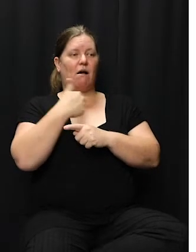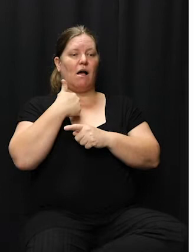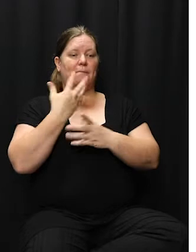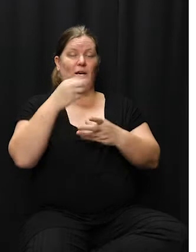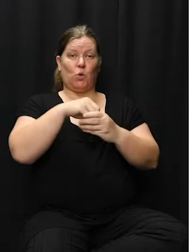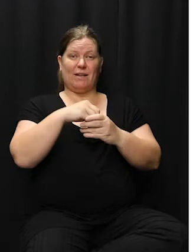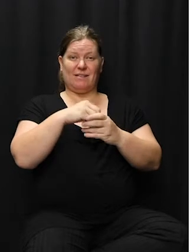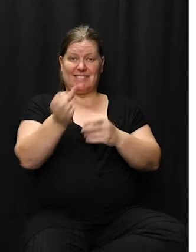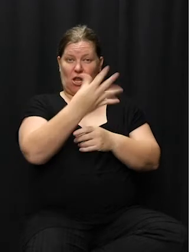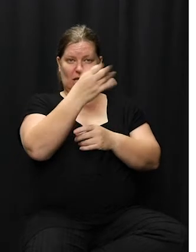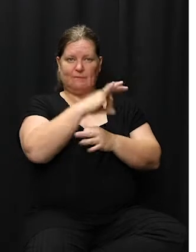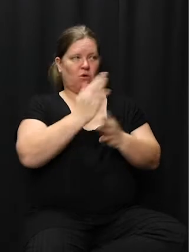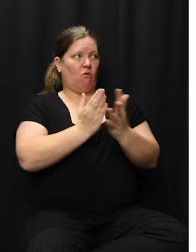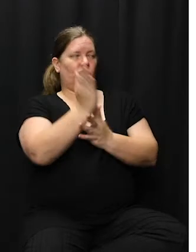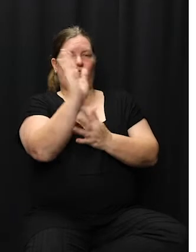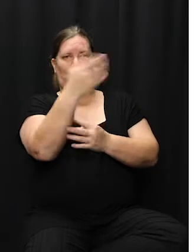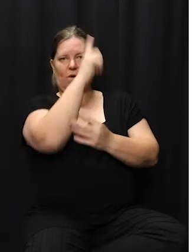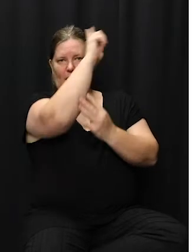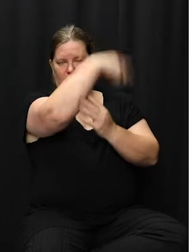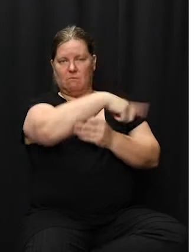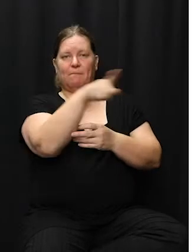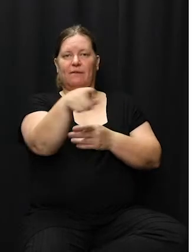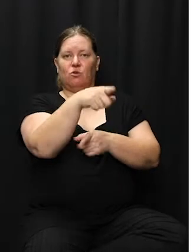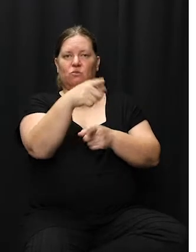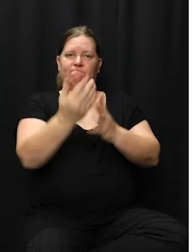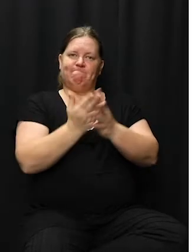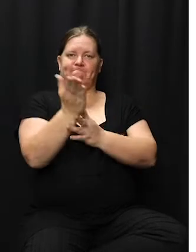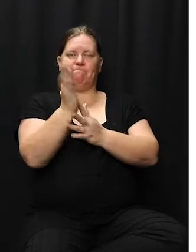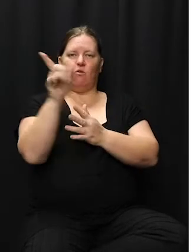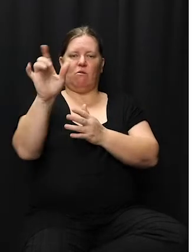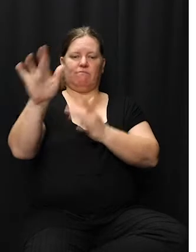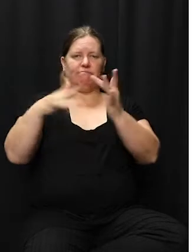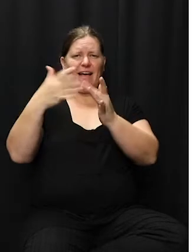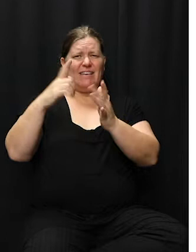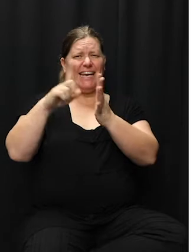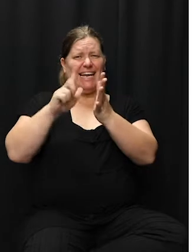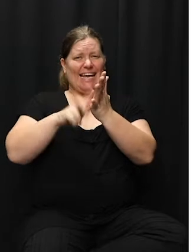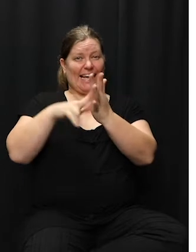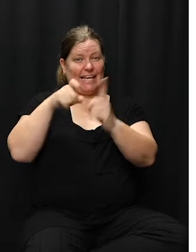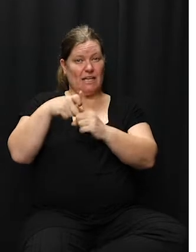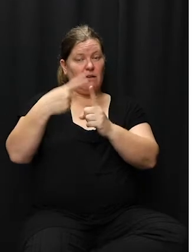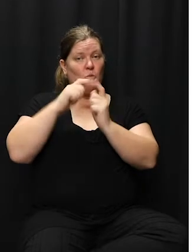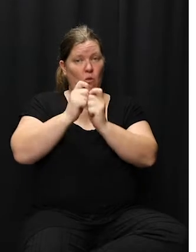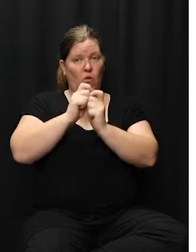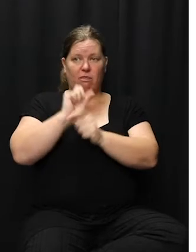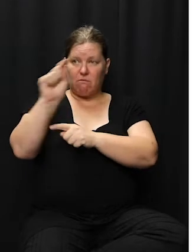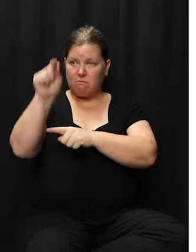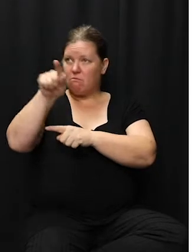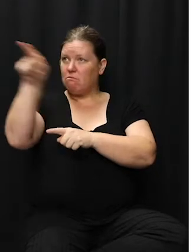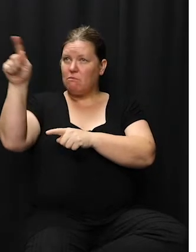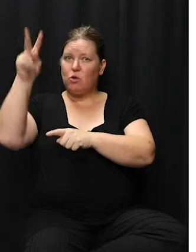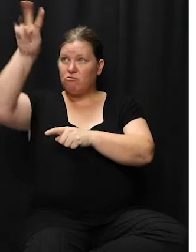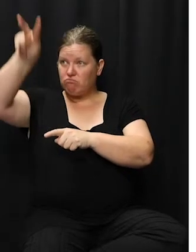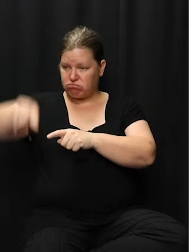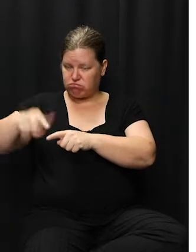Another assessment which is really worthwhile looking at, I'm including the slides because I want you to have a look at them, and it's got links for you to